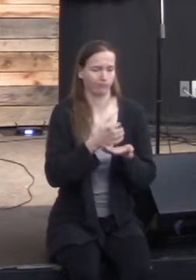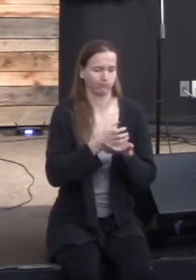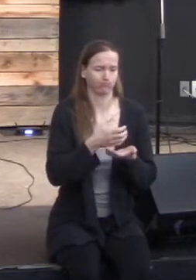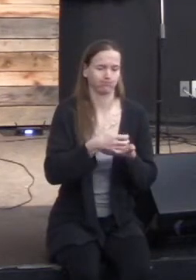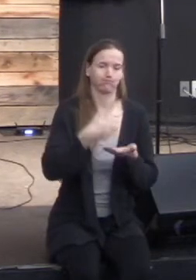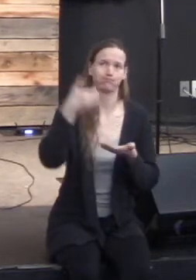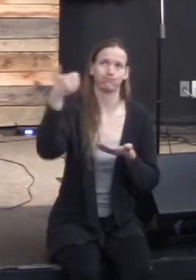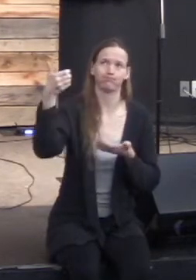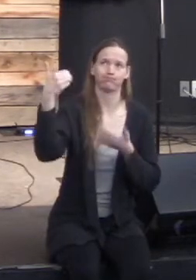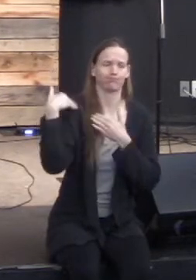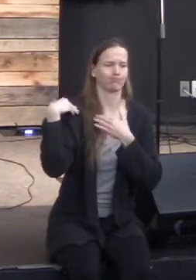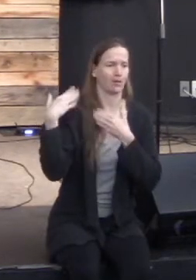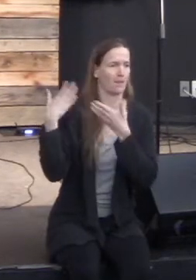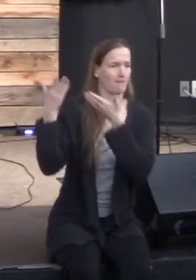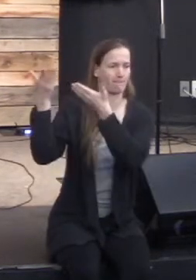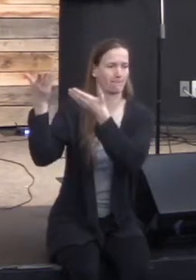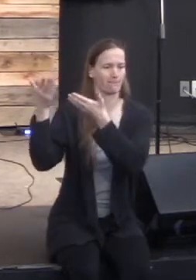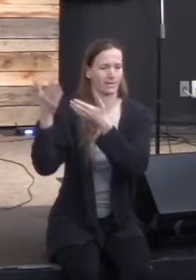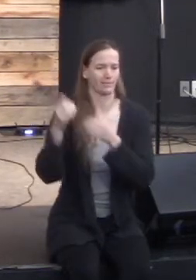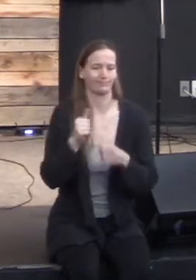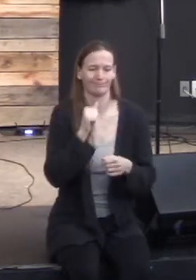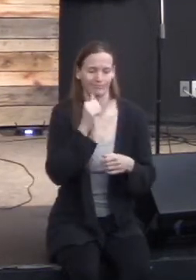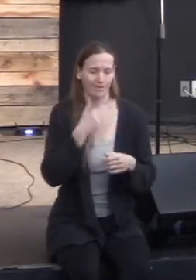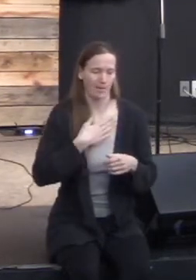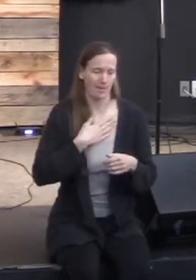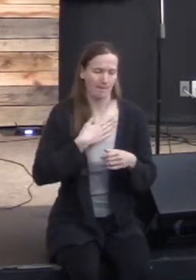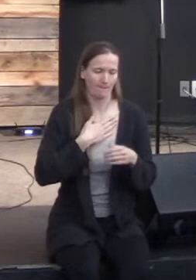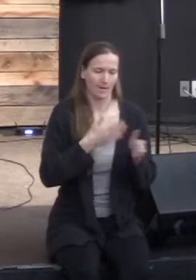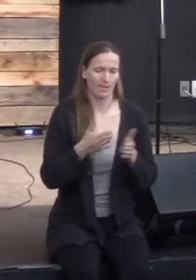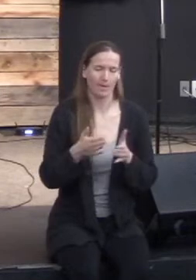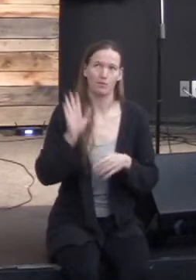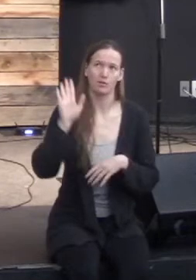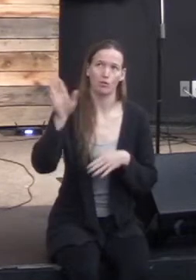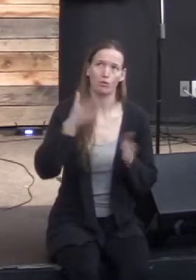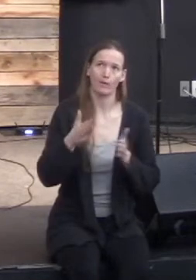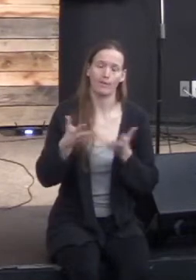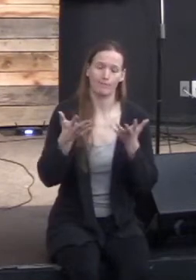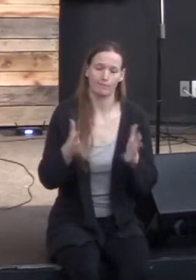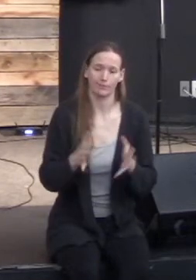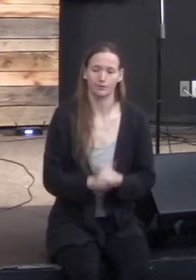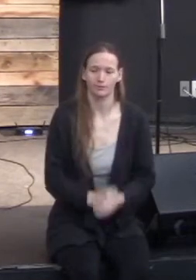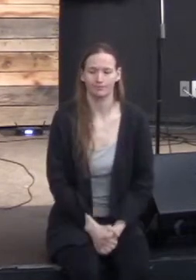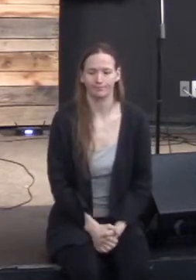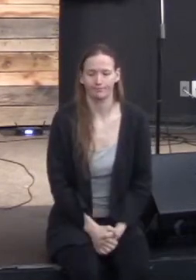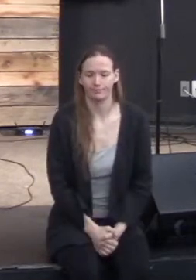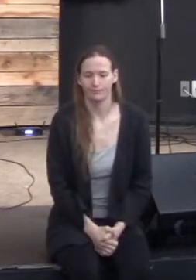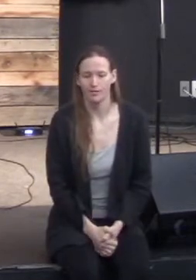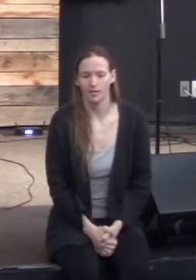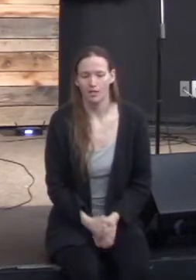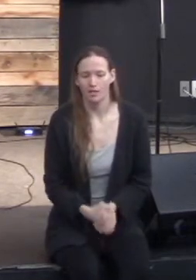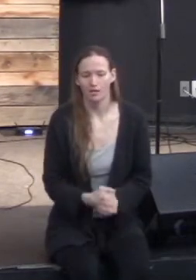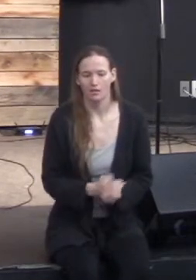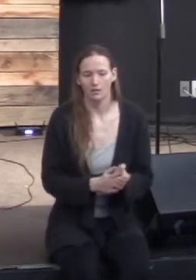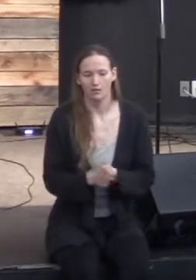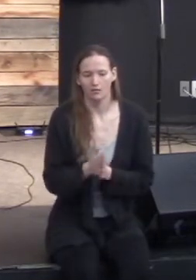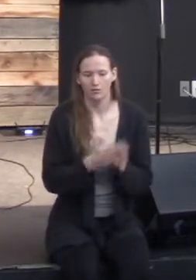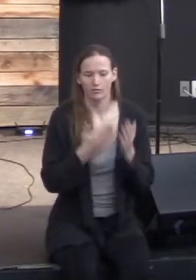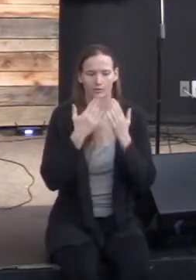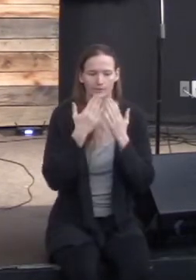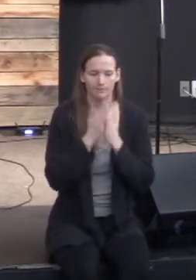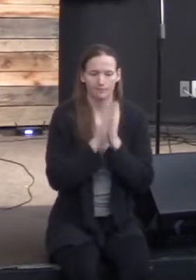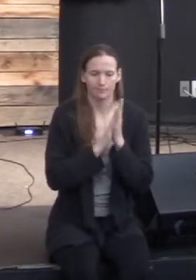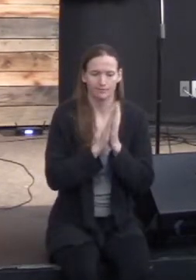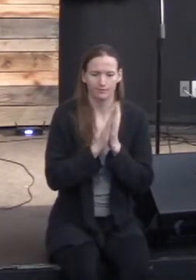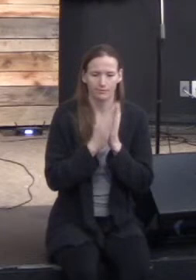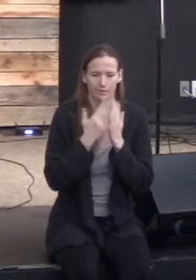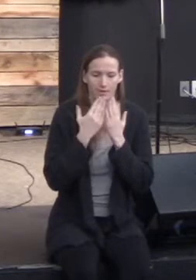During this time, before we got to this point, I like to think God and Jesus was having a meeting, and it was